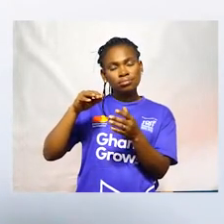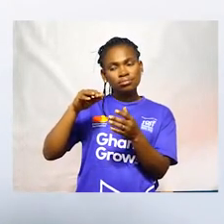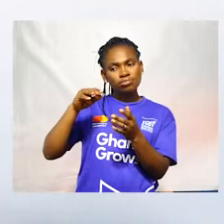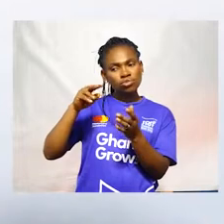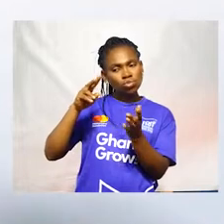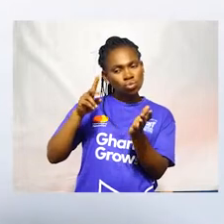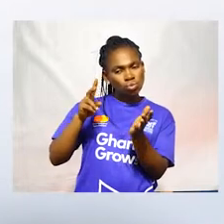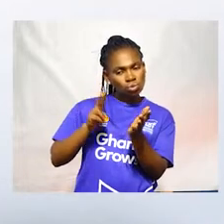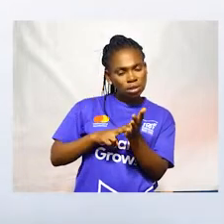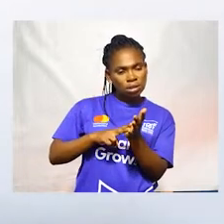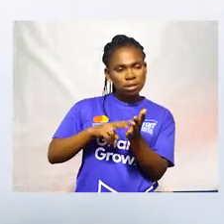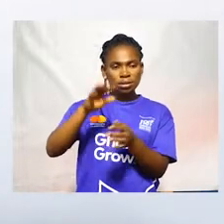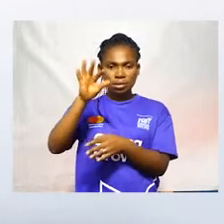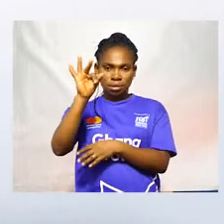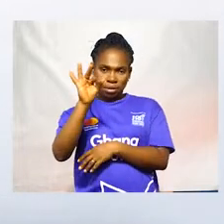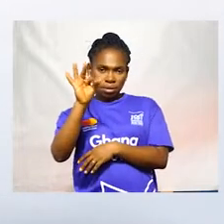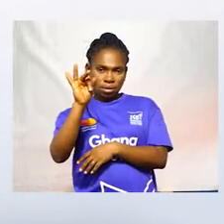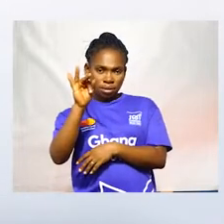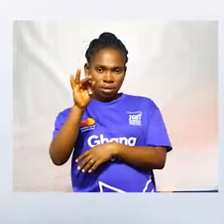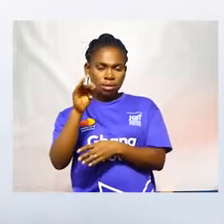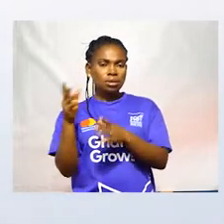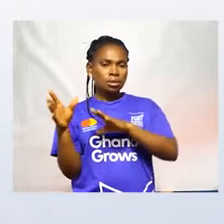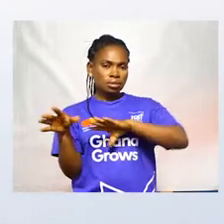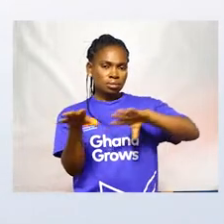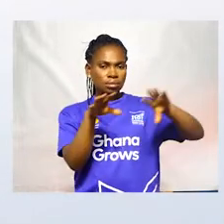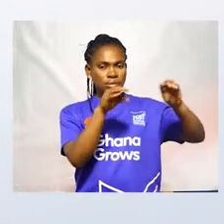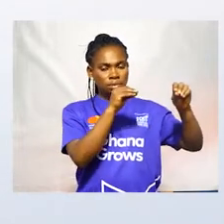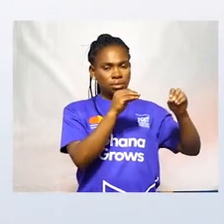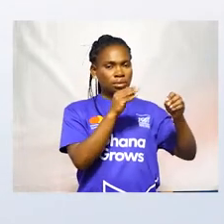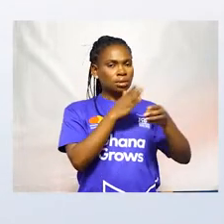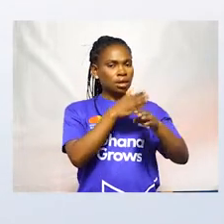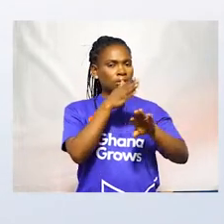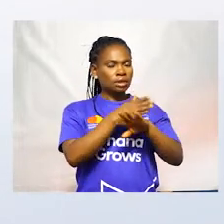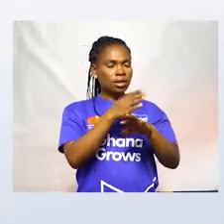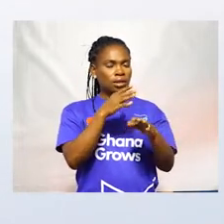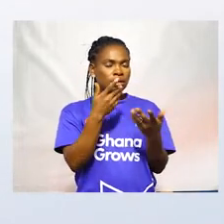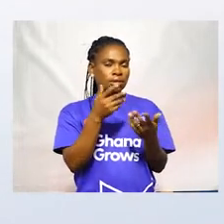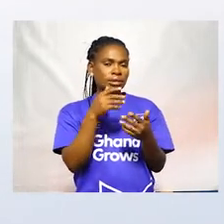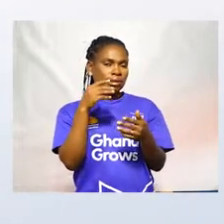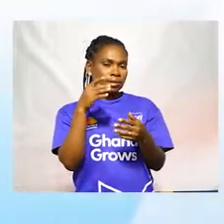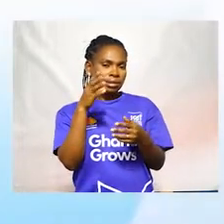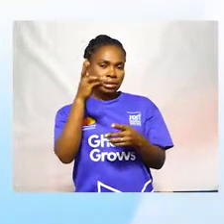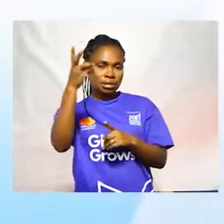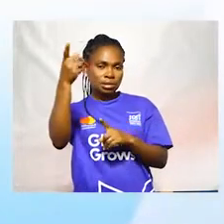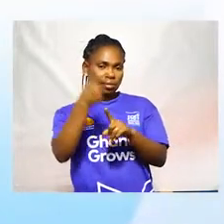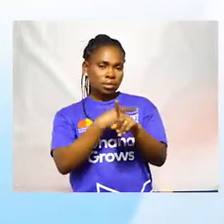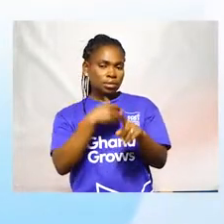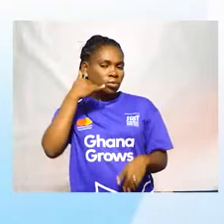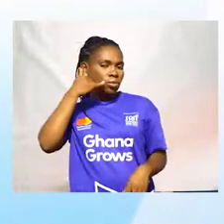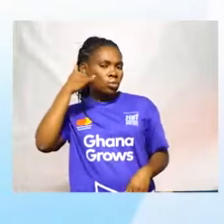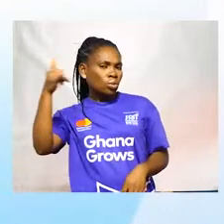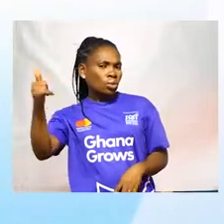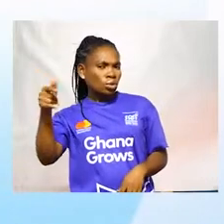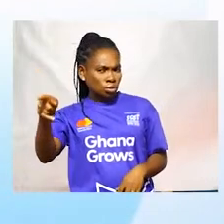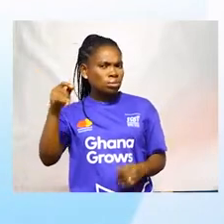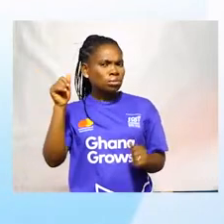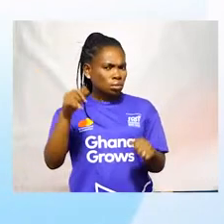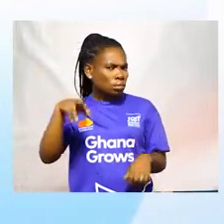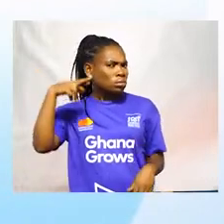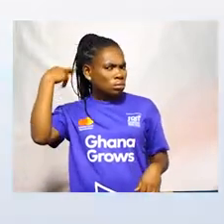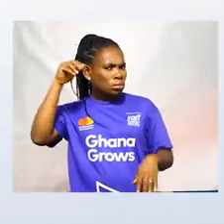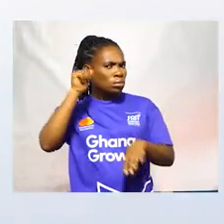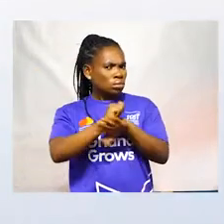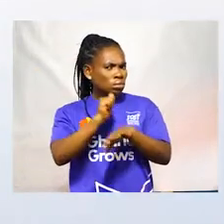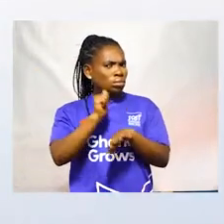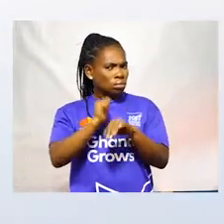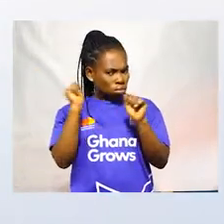2019. And after 6 months, he calls me and says, do you know you can be on radio? Why aren't you on radio? I was like,